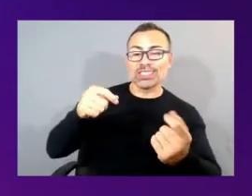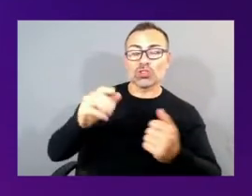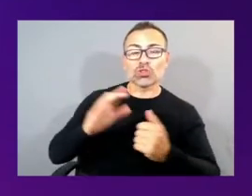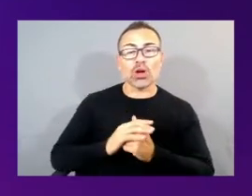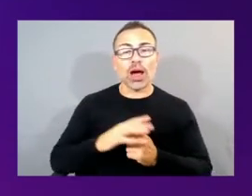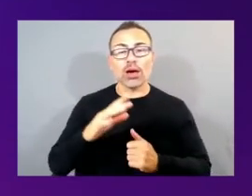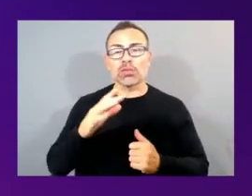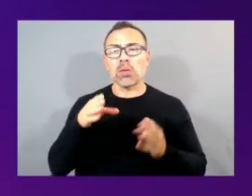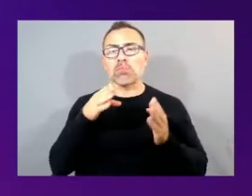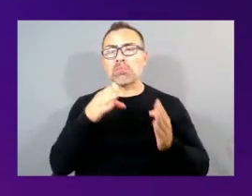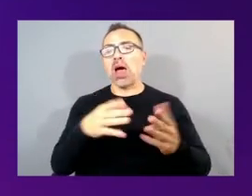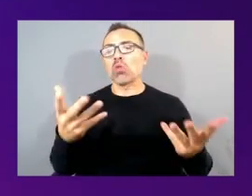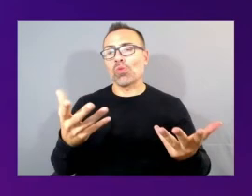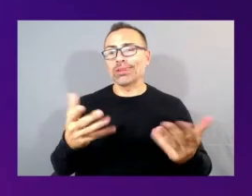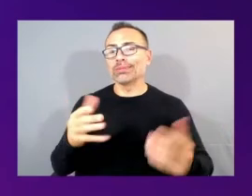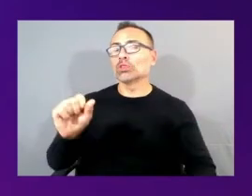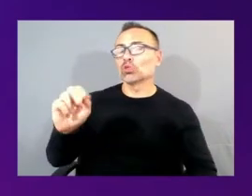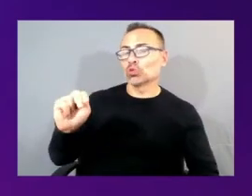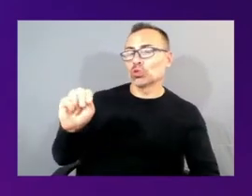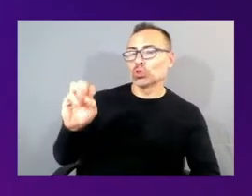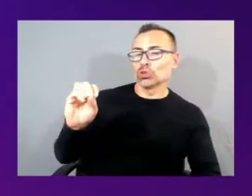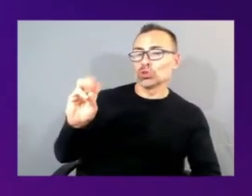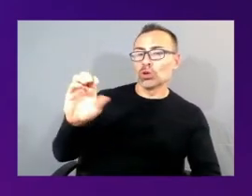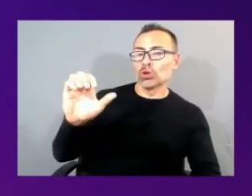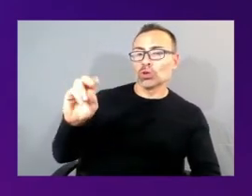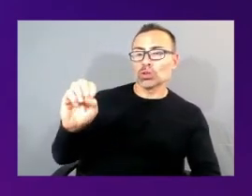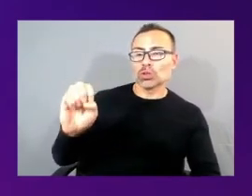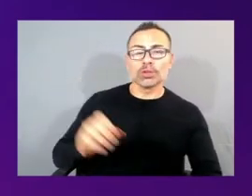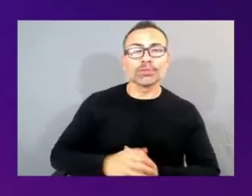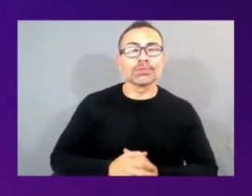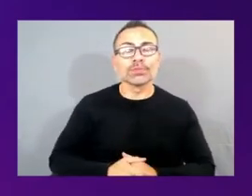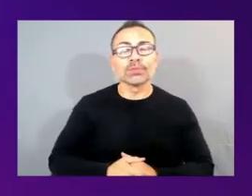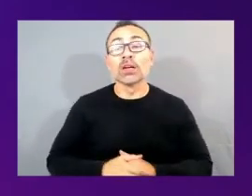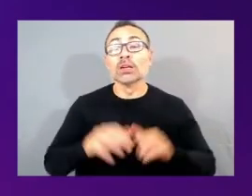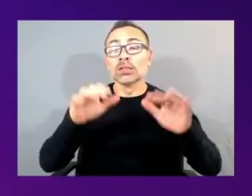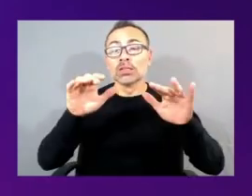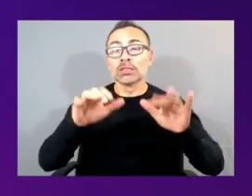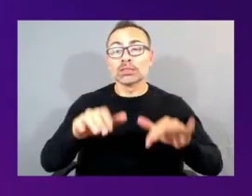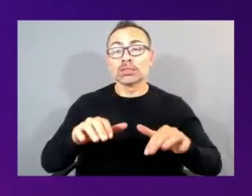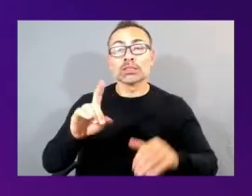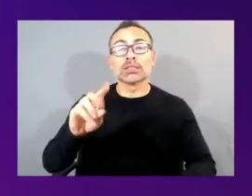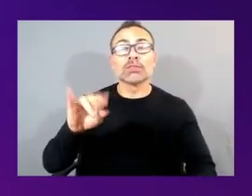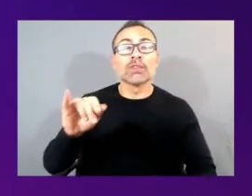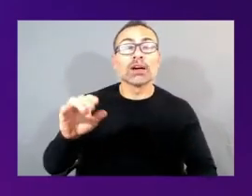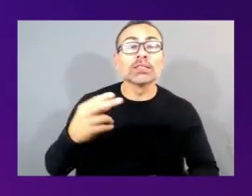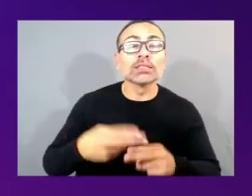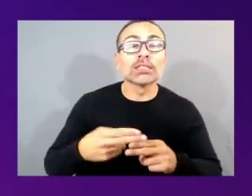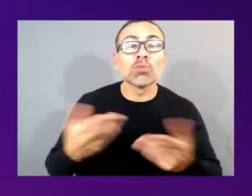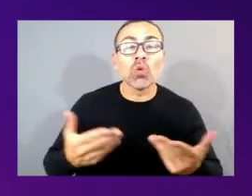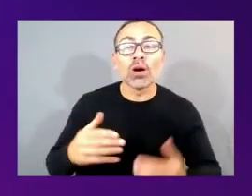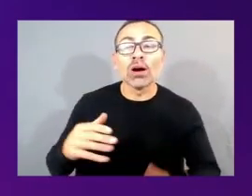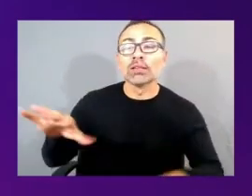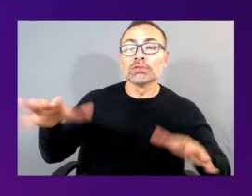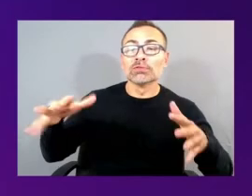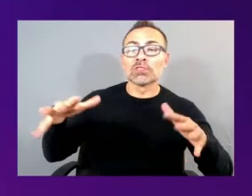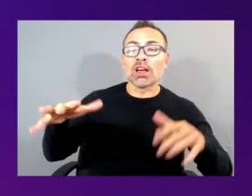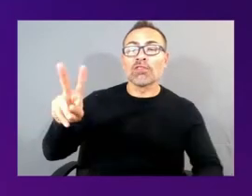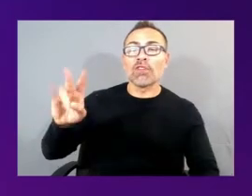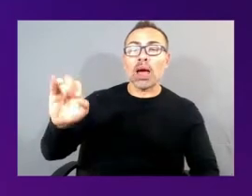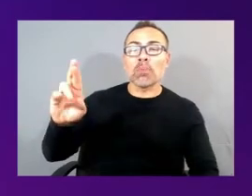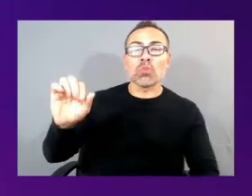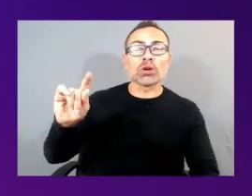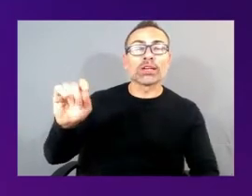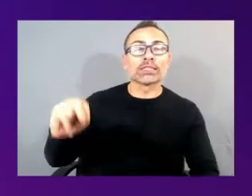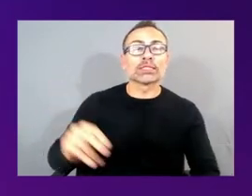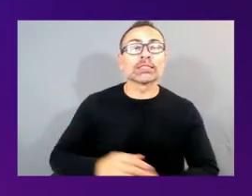path. Enter a device name, in this case, vibration. Can add a description if I want to.